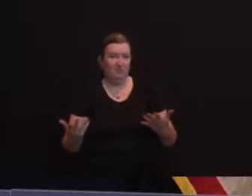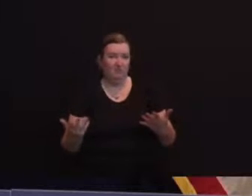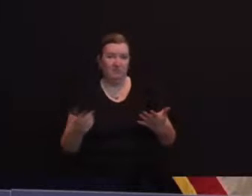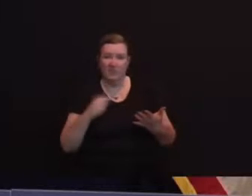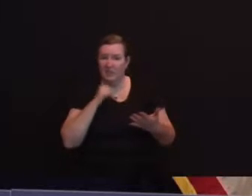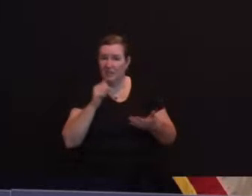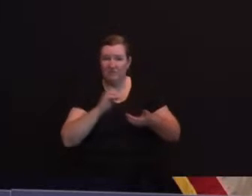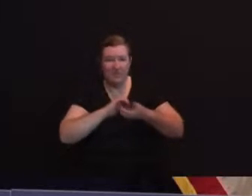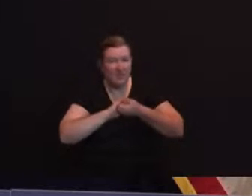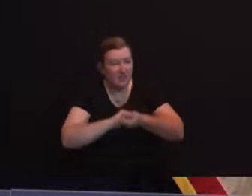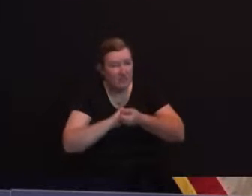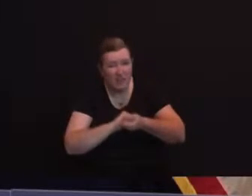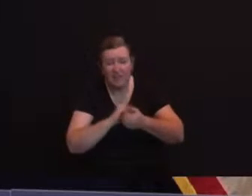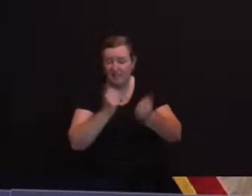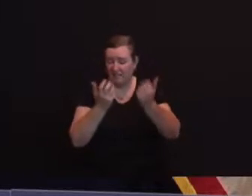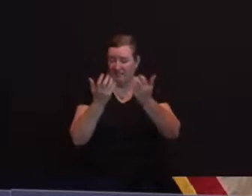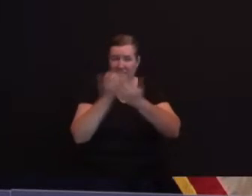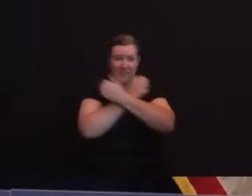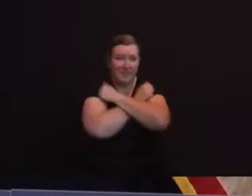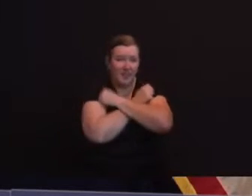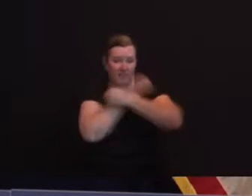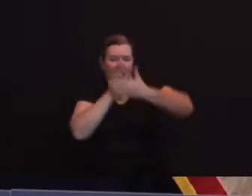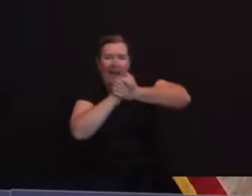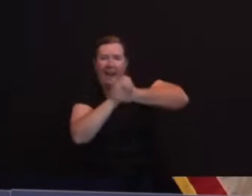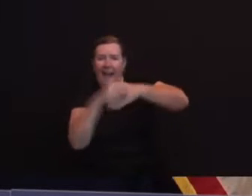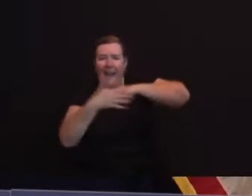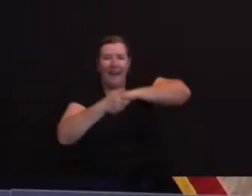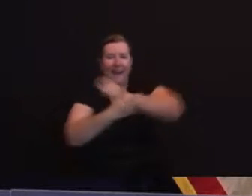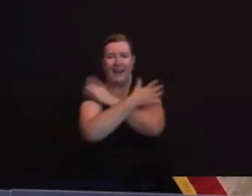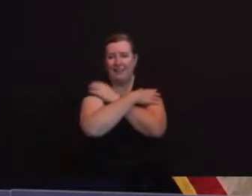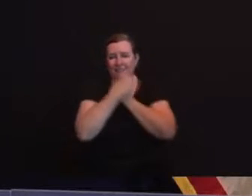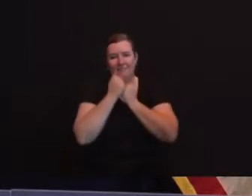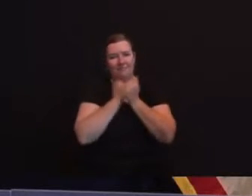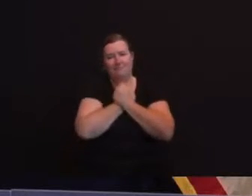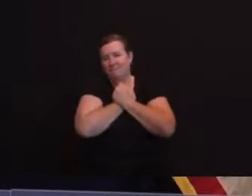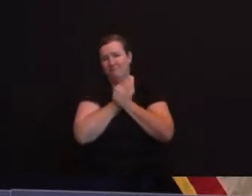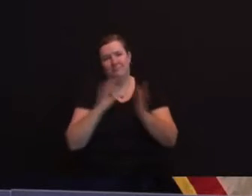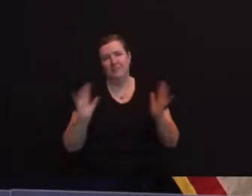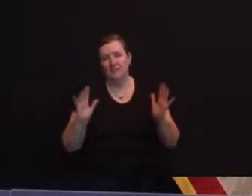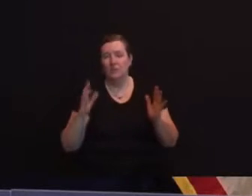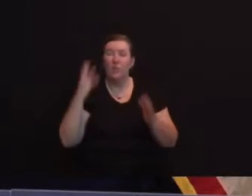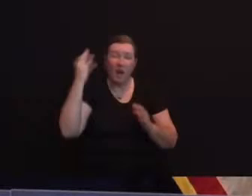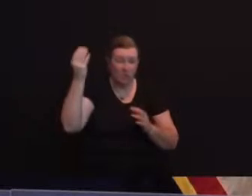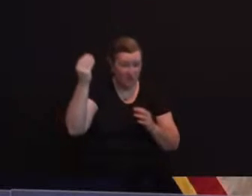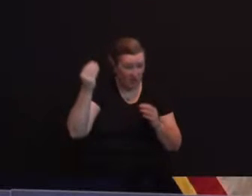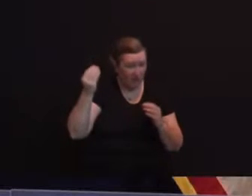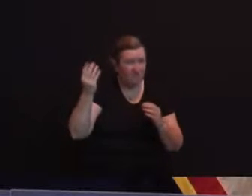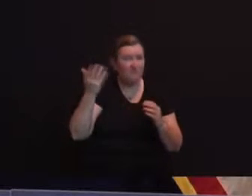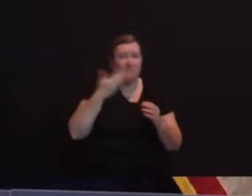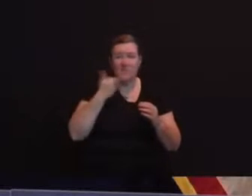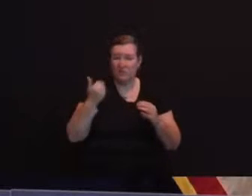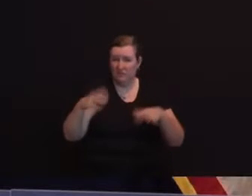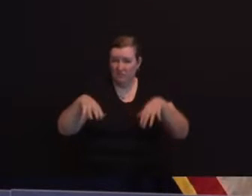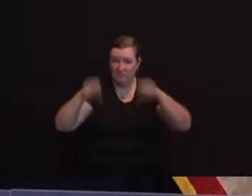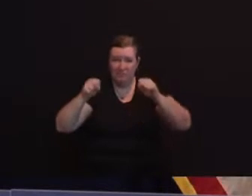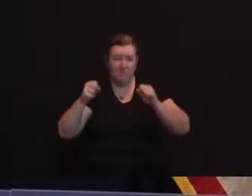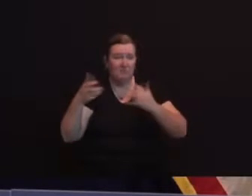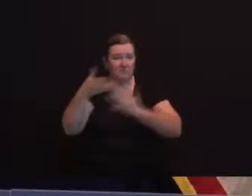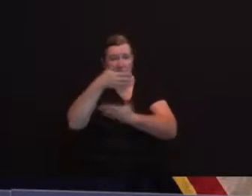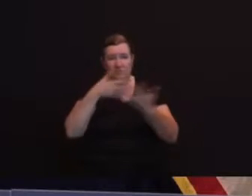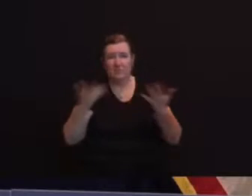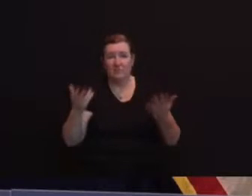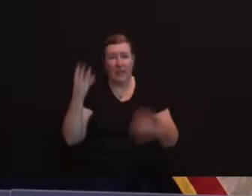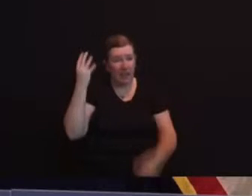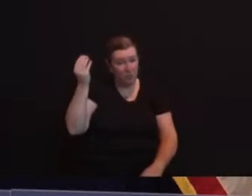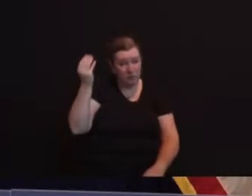household. The best option is to host outdoors rather than indoors as much as possible, but even outdoors